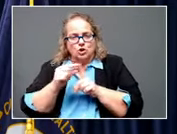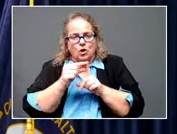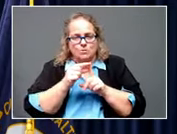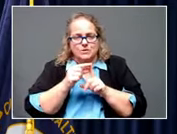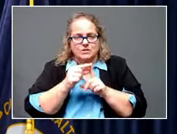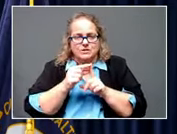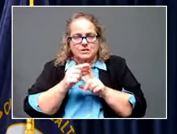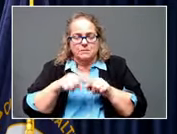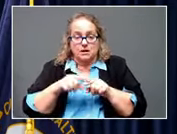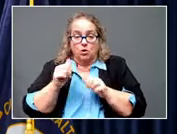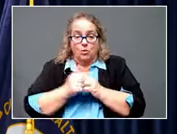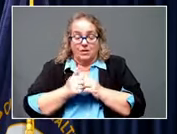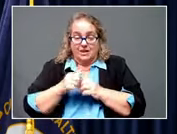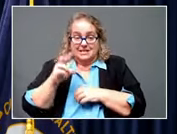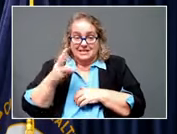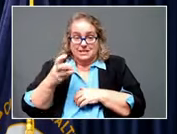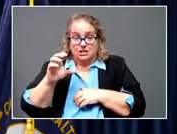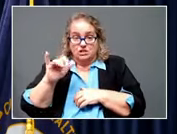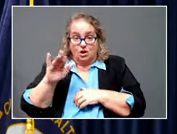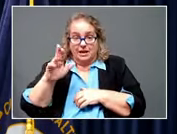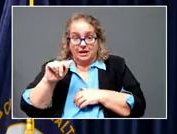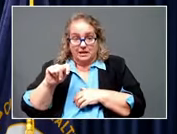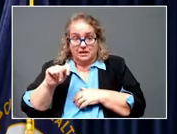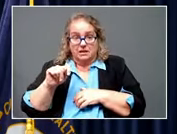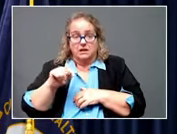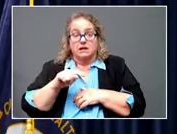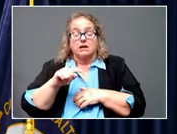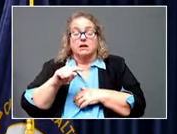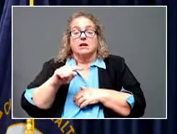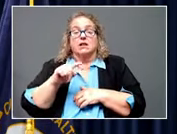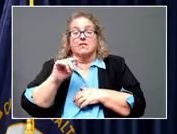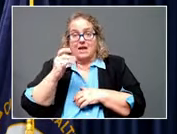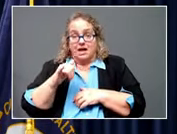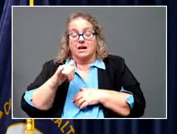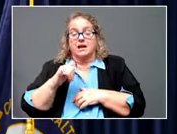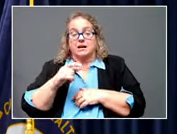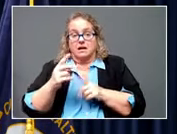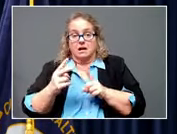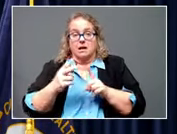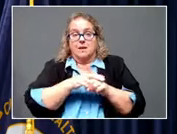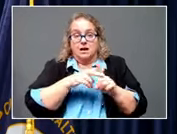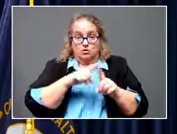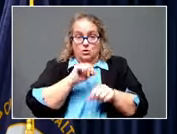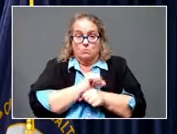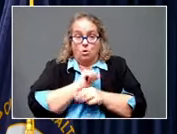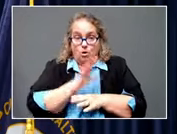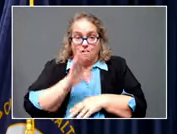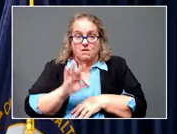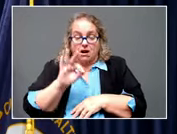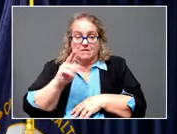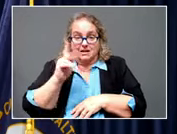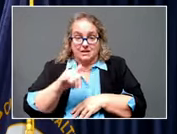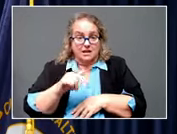Sixth Circuit reinstated, that would apply to employers like the Commonwealth. Doesn't require anybody to get vaccinated. It just says if you are not vaccinated, you get